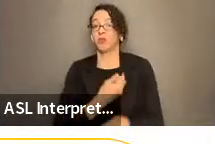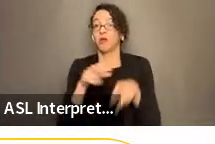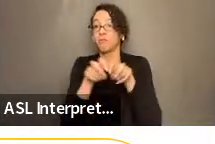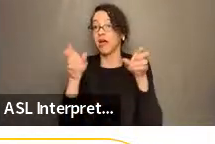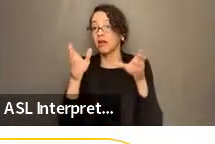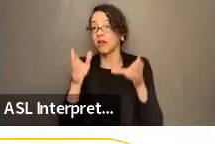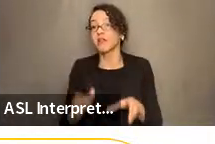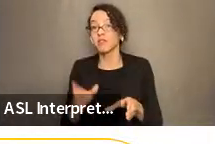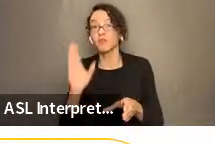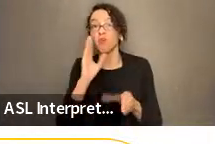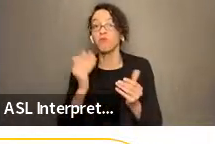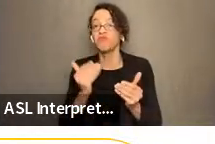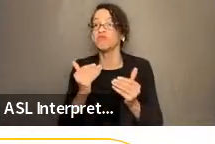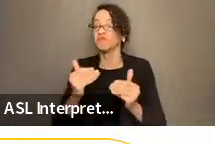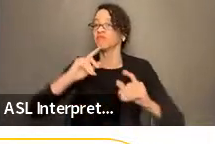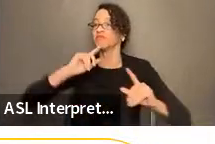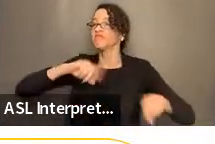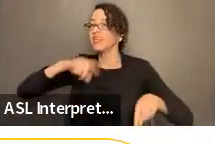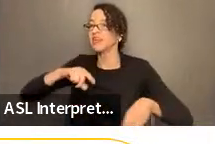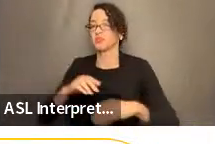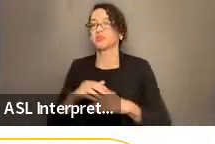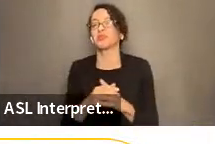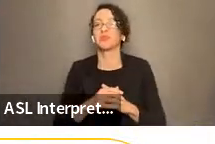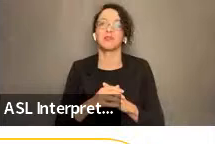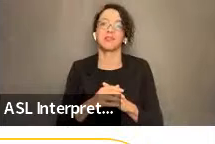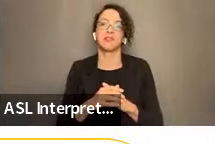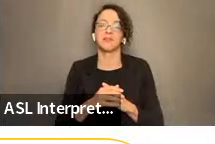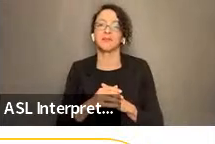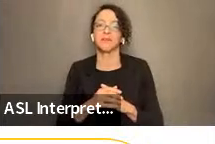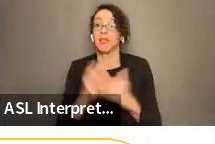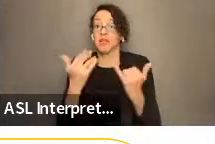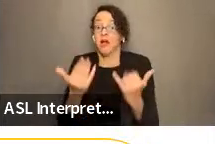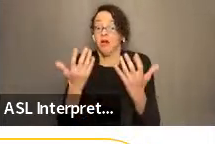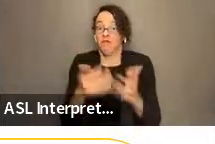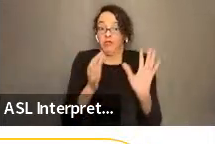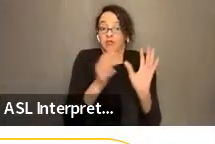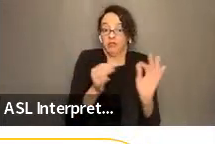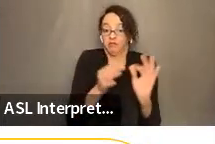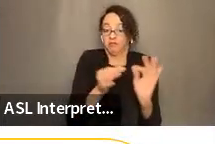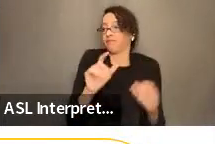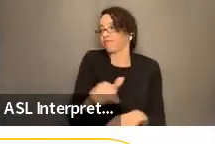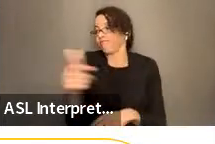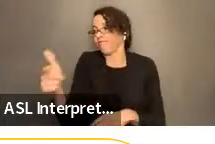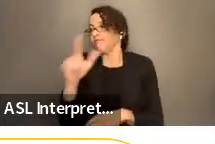them. With that, I turn it over to Laurie Mcfadden. Next slide.